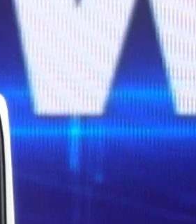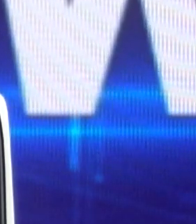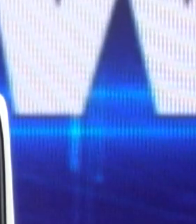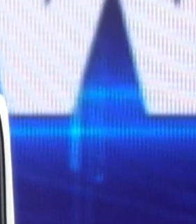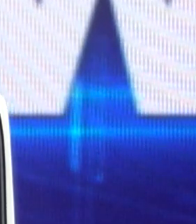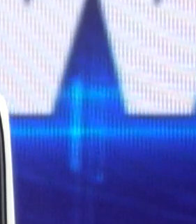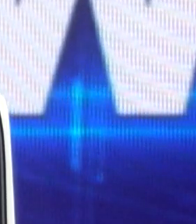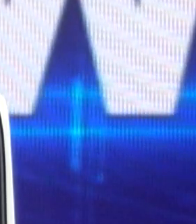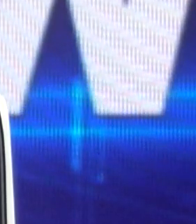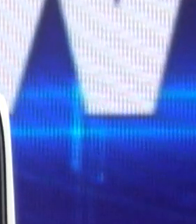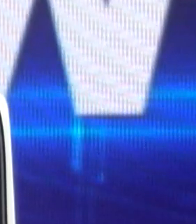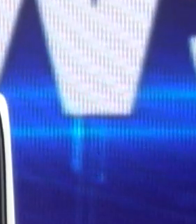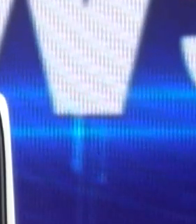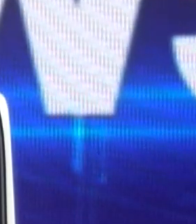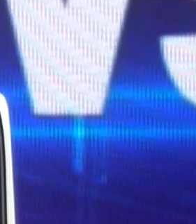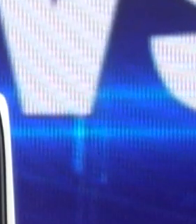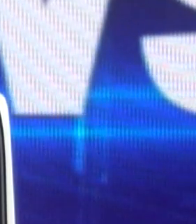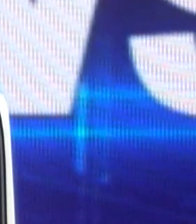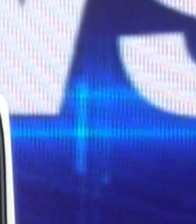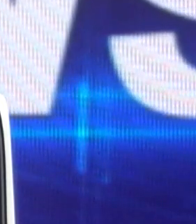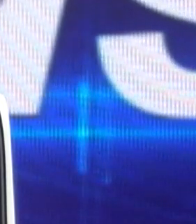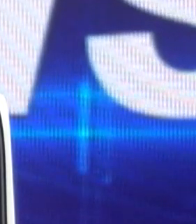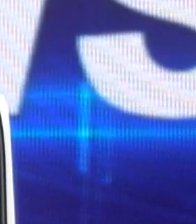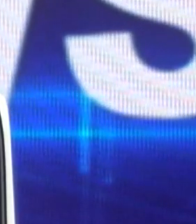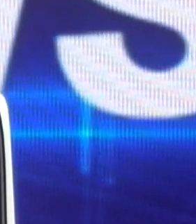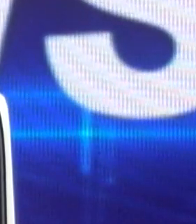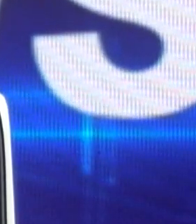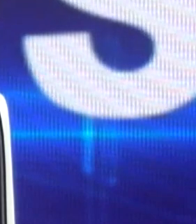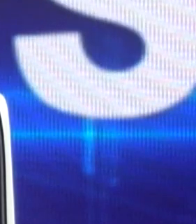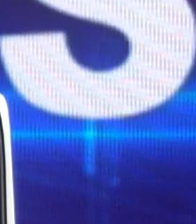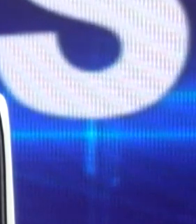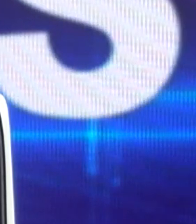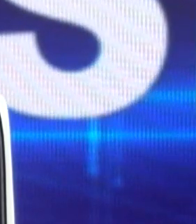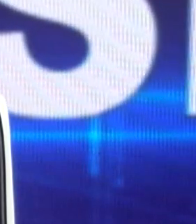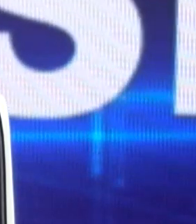Live from Cape Town, South Africa's Finance Minister